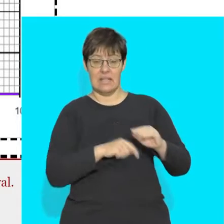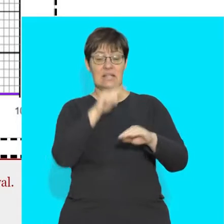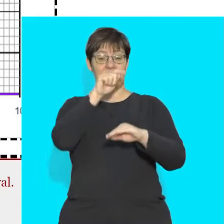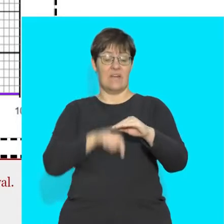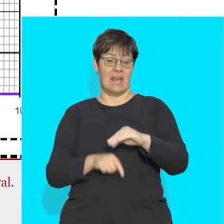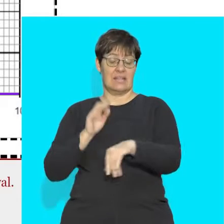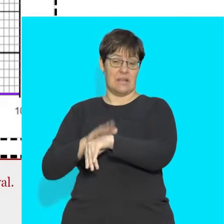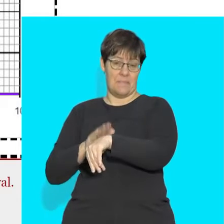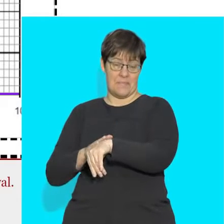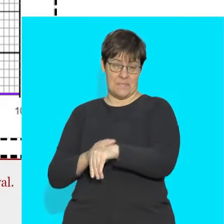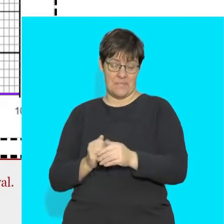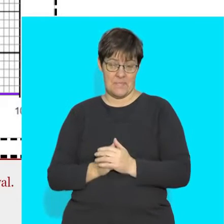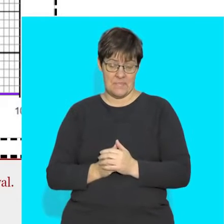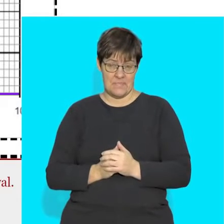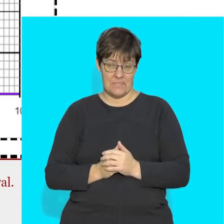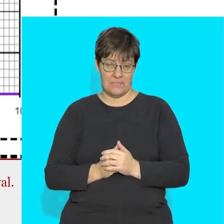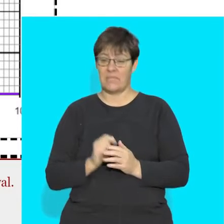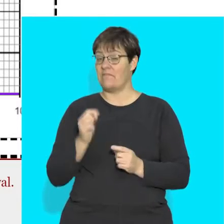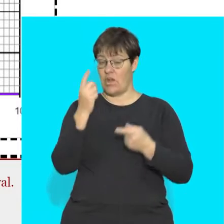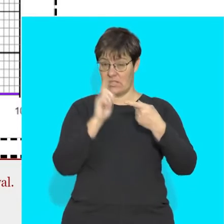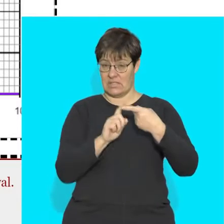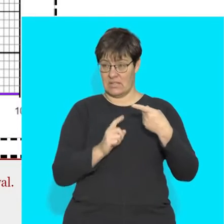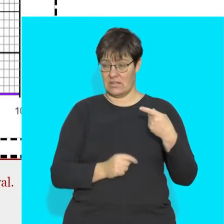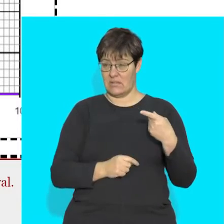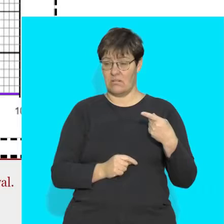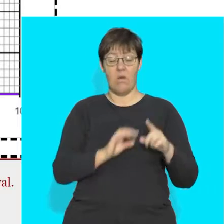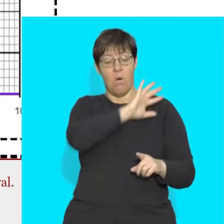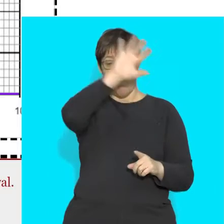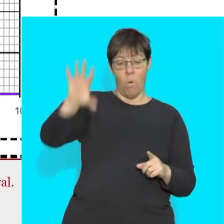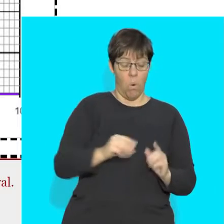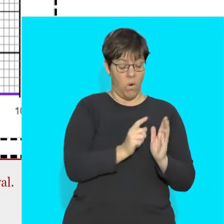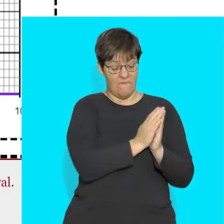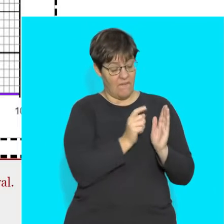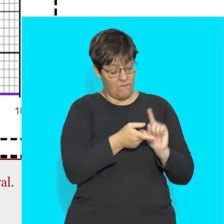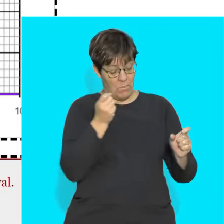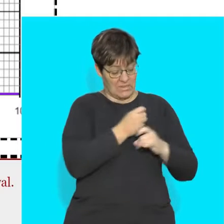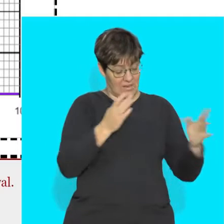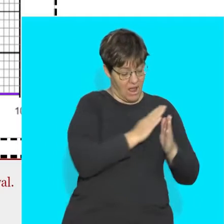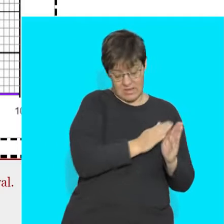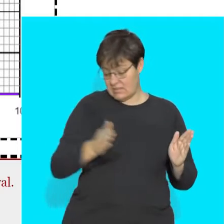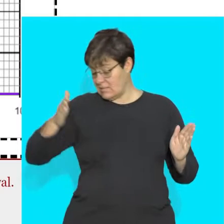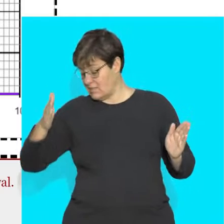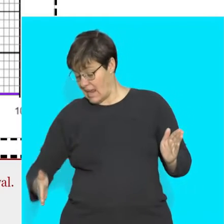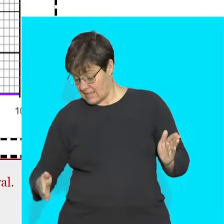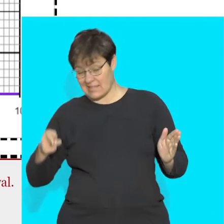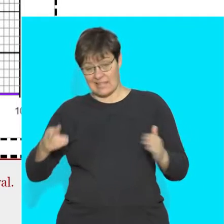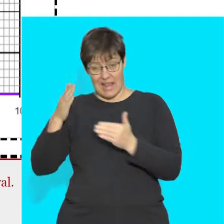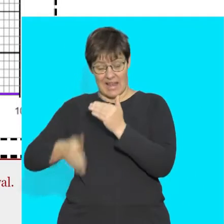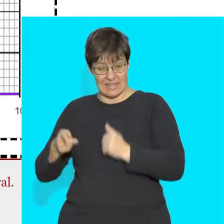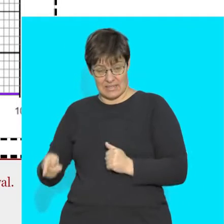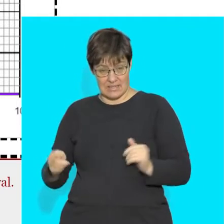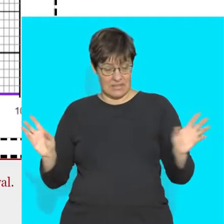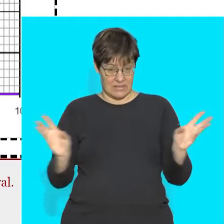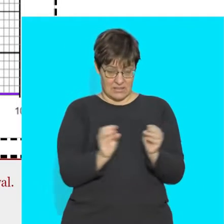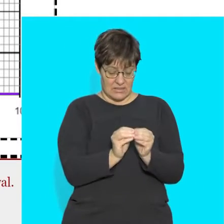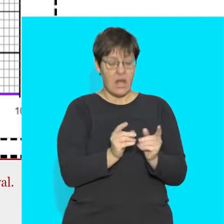by time. Okay, that would be the first thing I would do. I'd take the whole distance divided by the whole time. That gives me